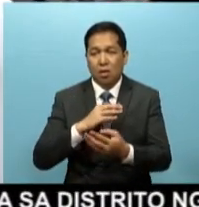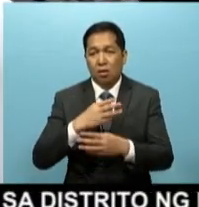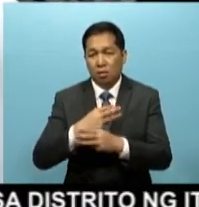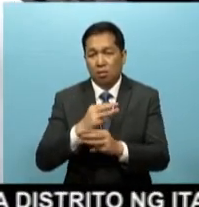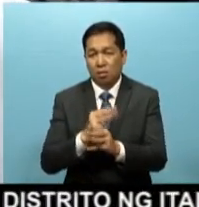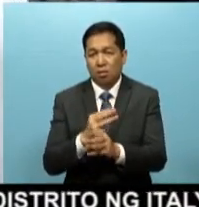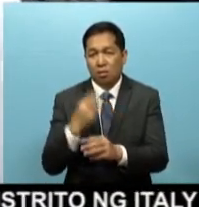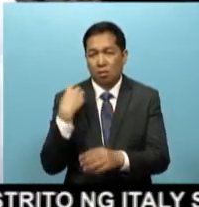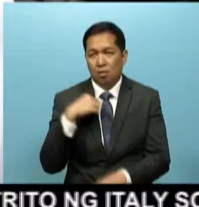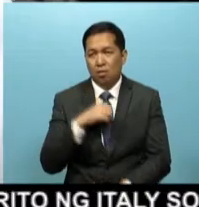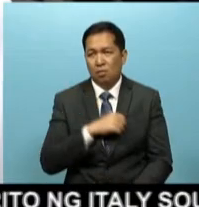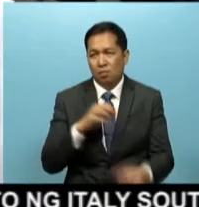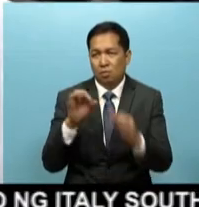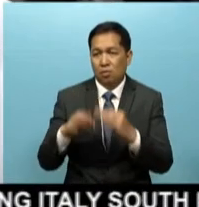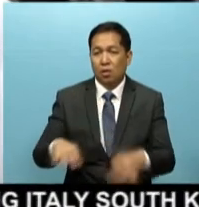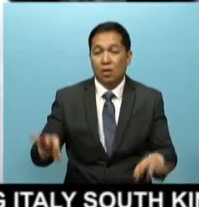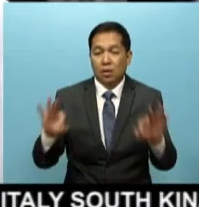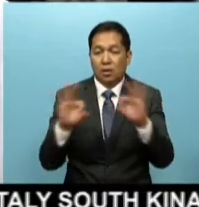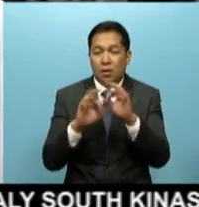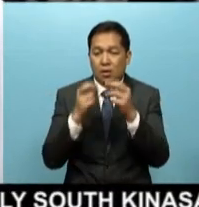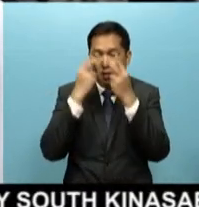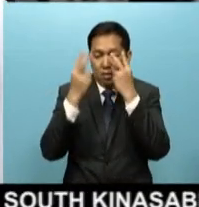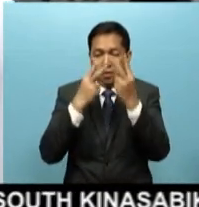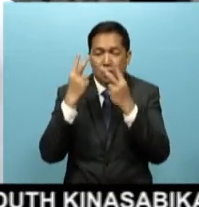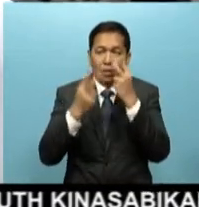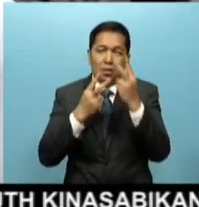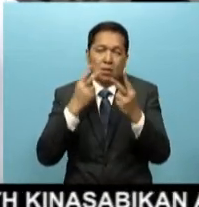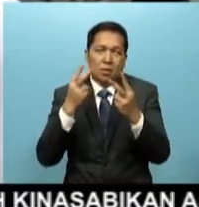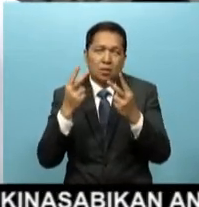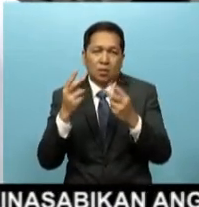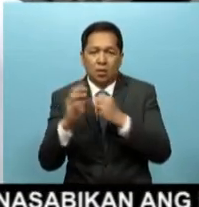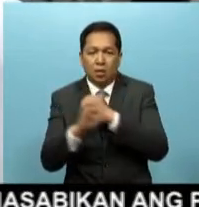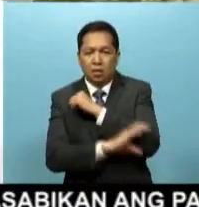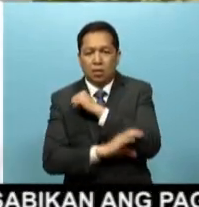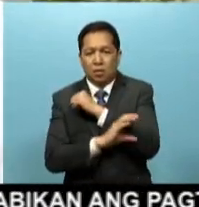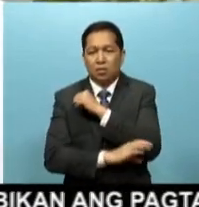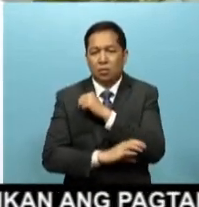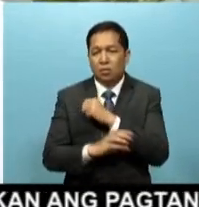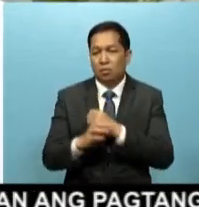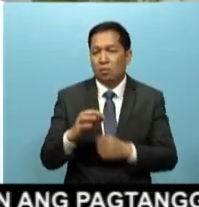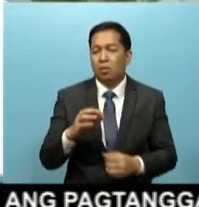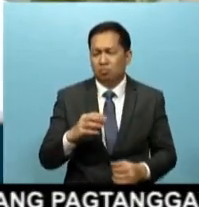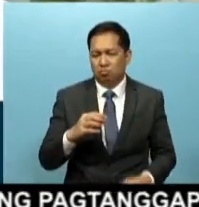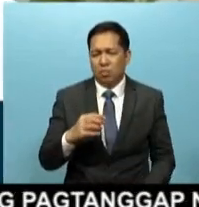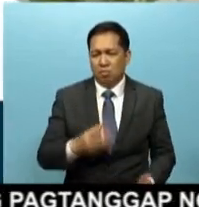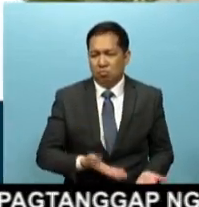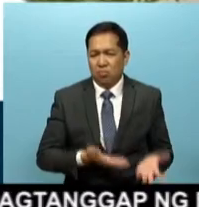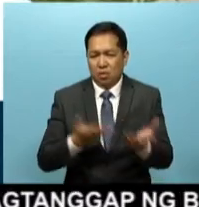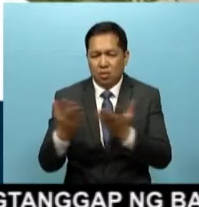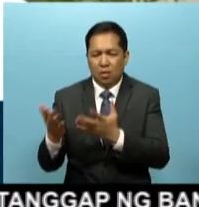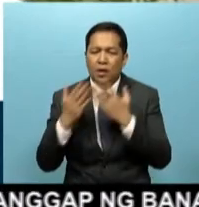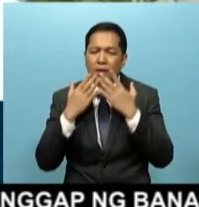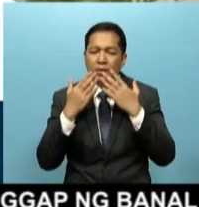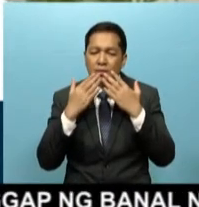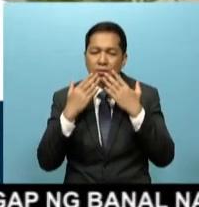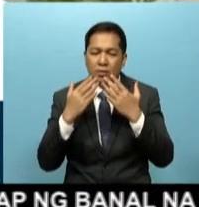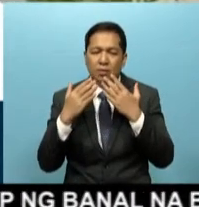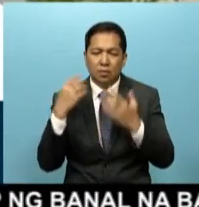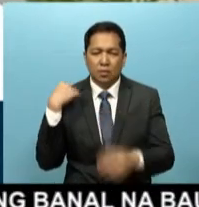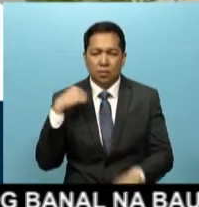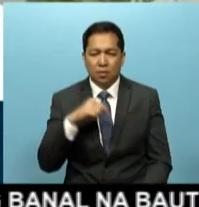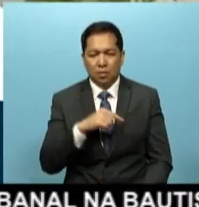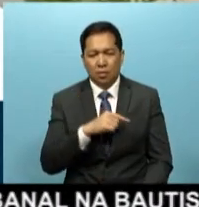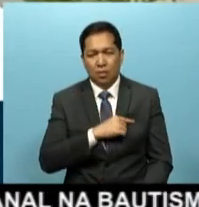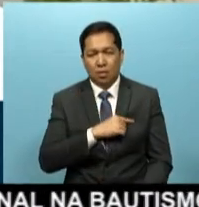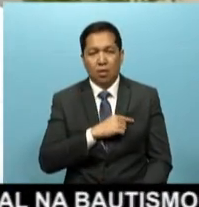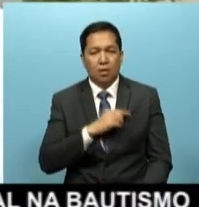a worthwhile to visit the country as well as to help those in need. First of all, we are very thankful to our